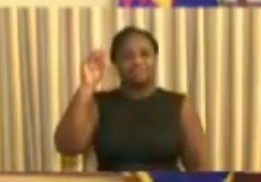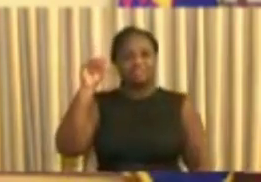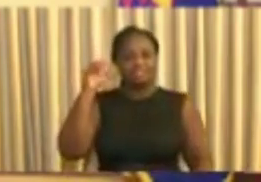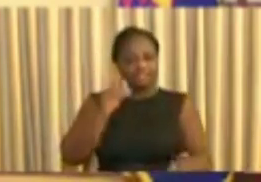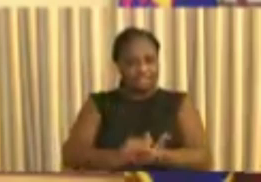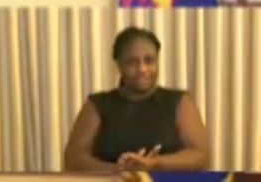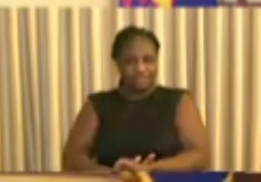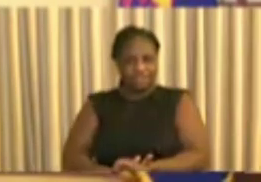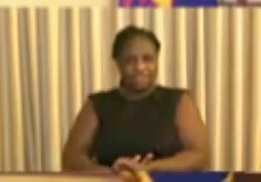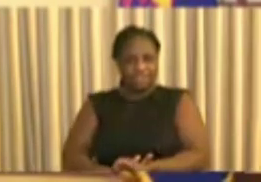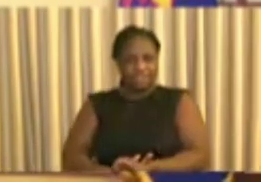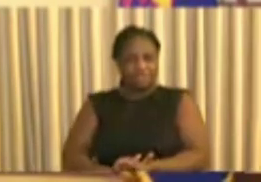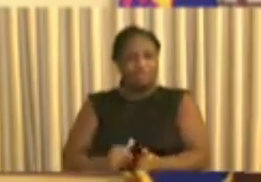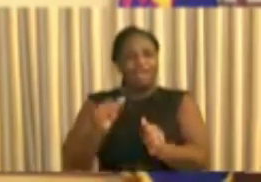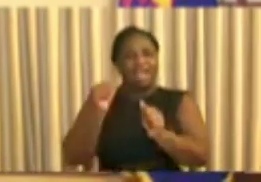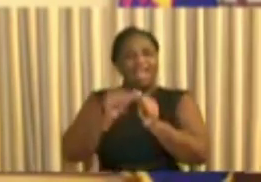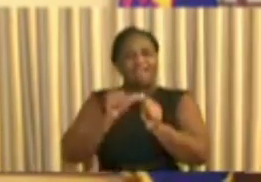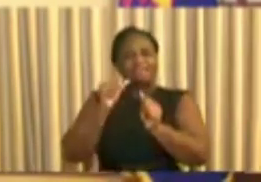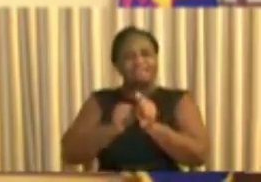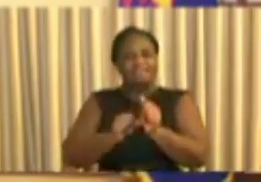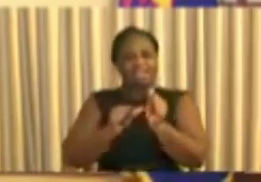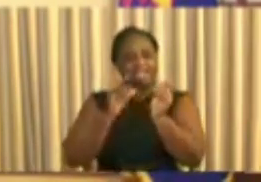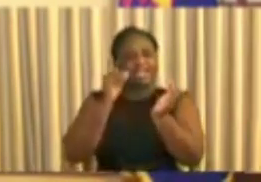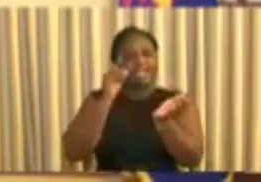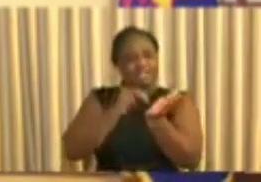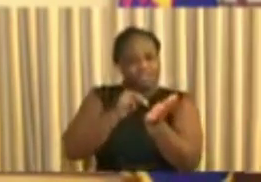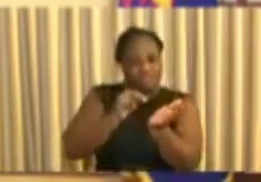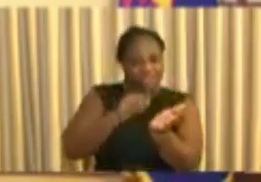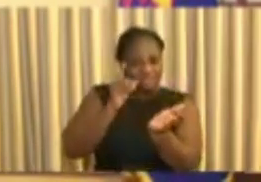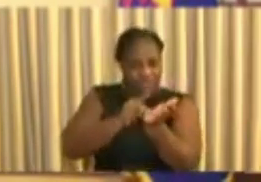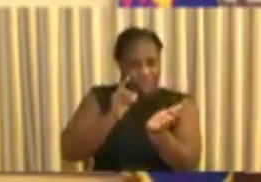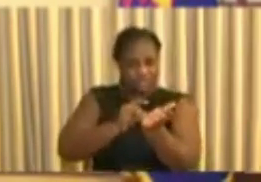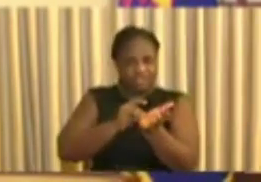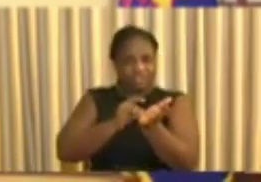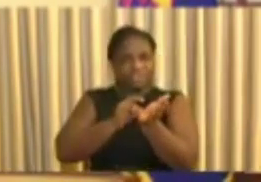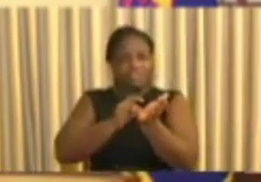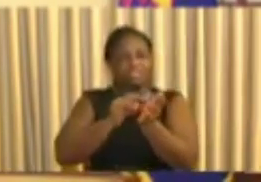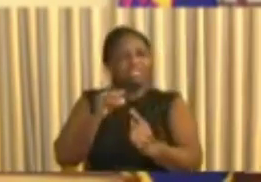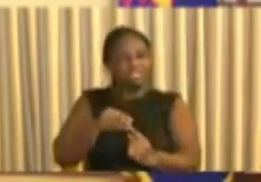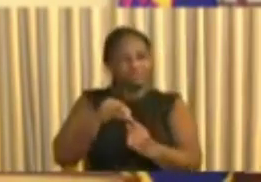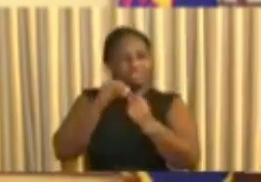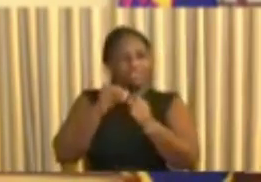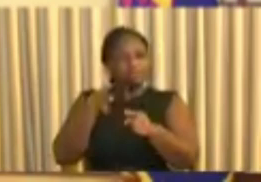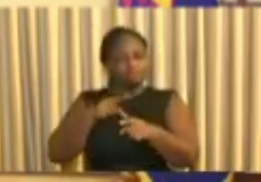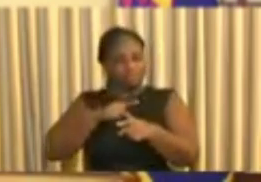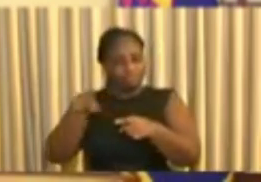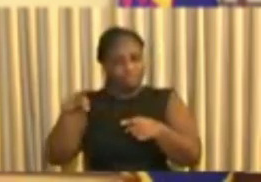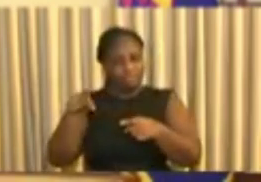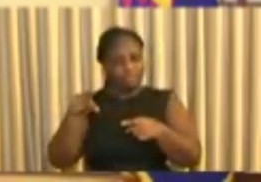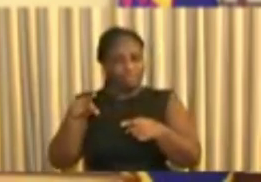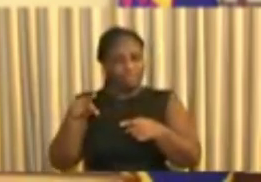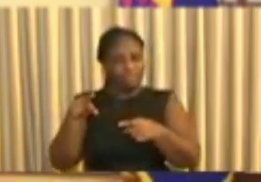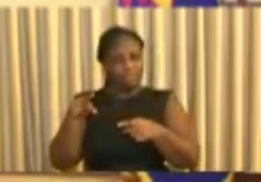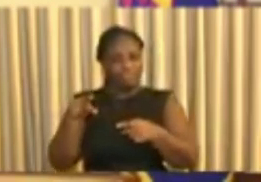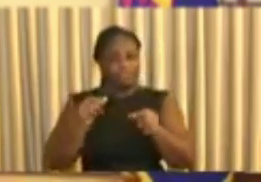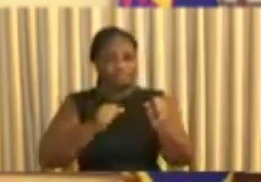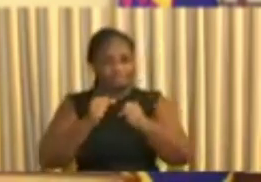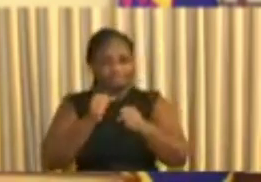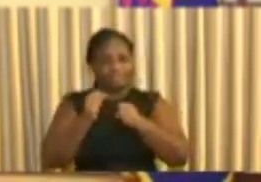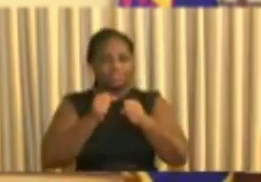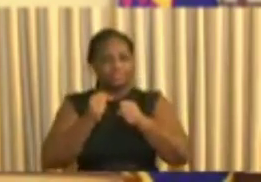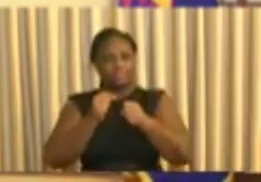350,000 CDs for each health personnel, an allied professional at the forefront of the